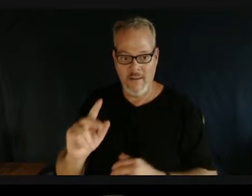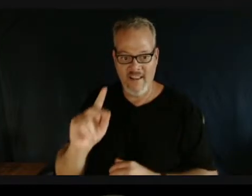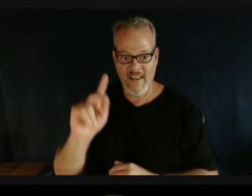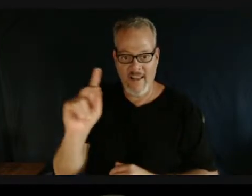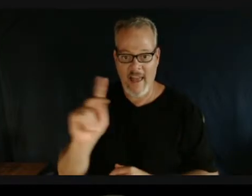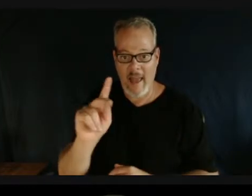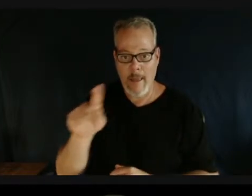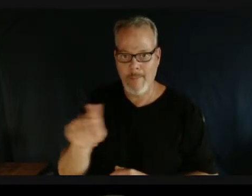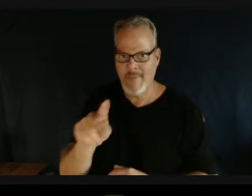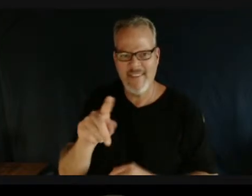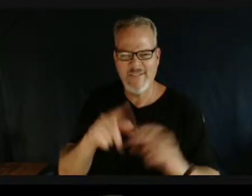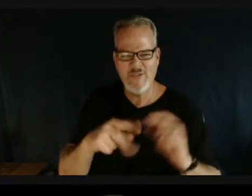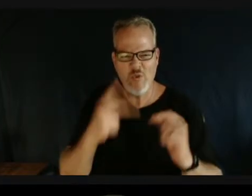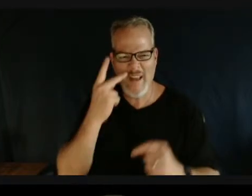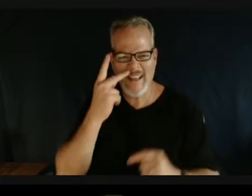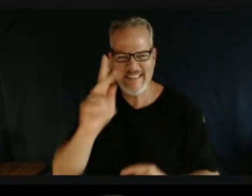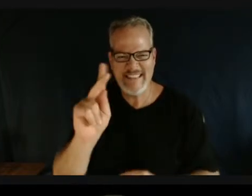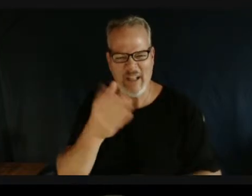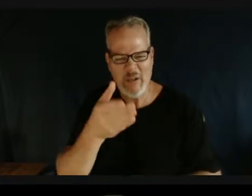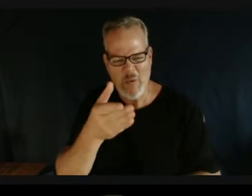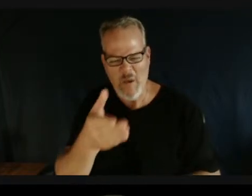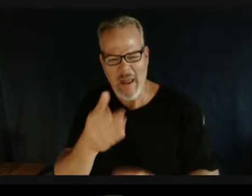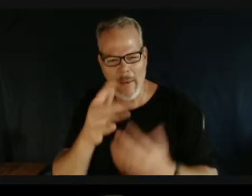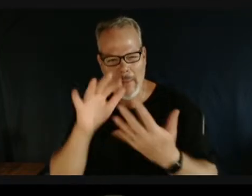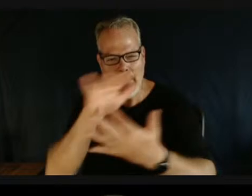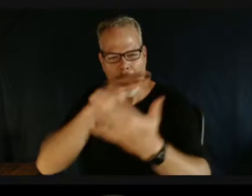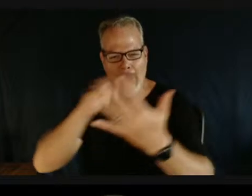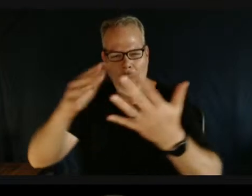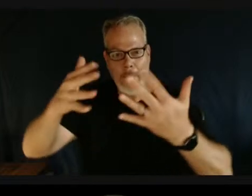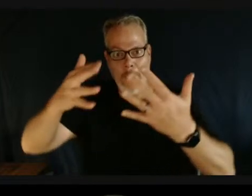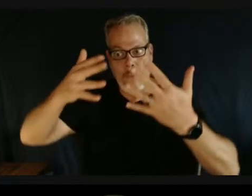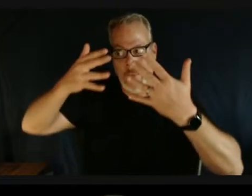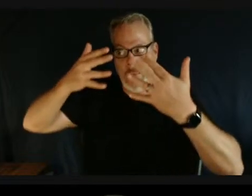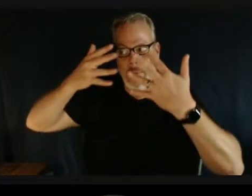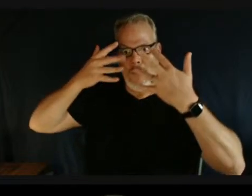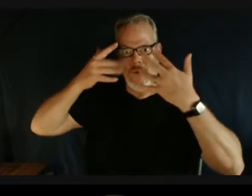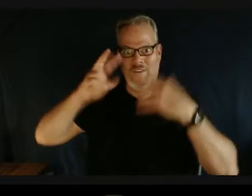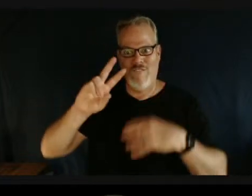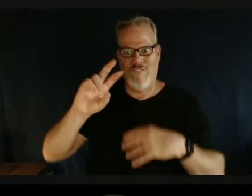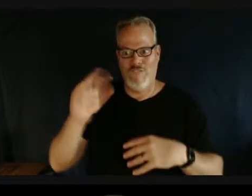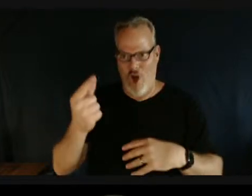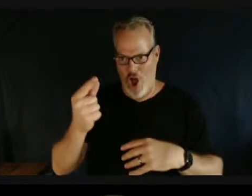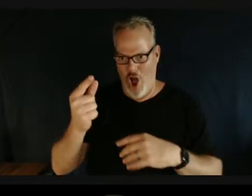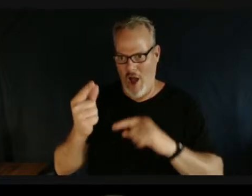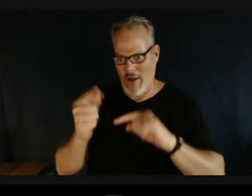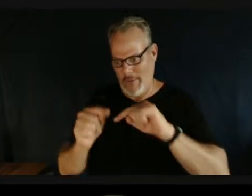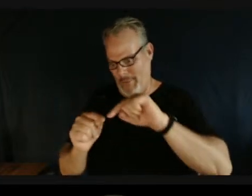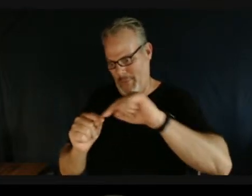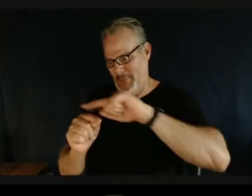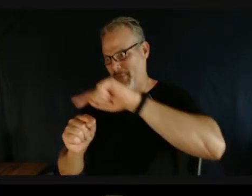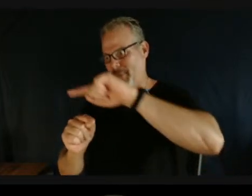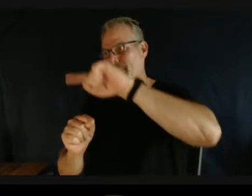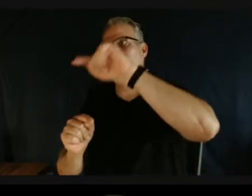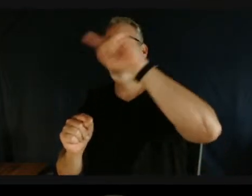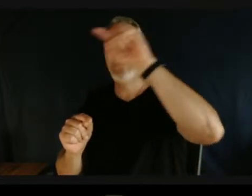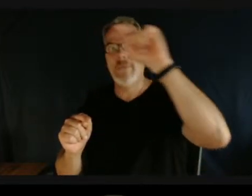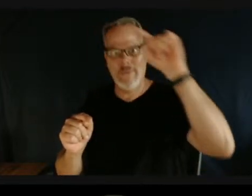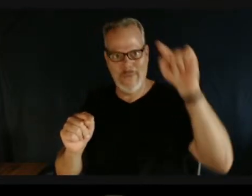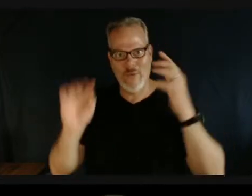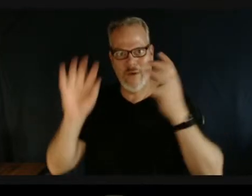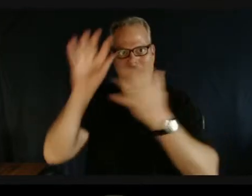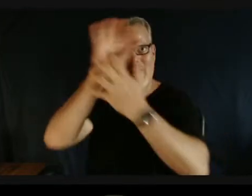see Kīlauea down in there. It's blowing like fog towards us. This is about the shape of the fog cloud on a camera here. That entire